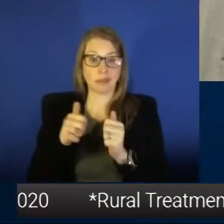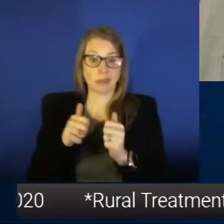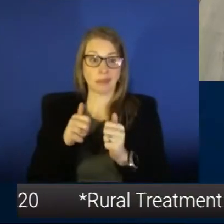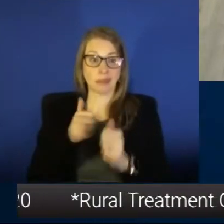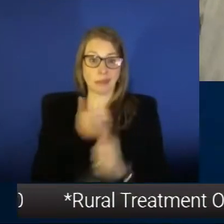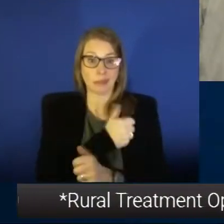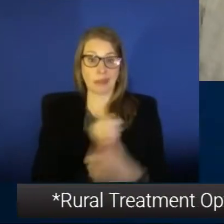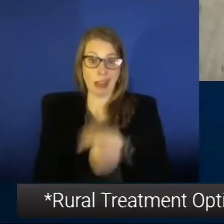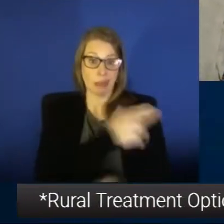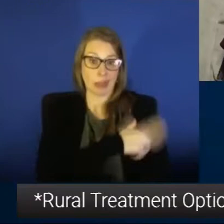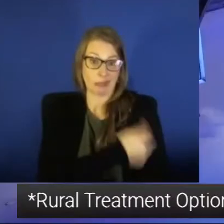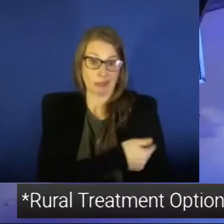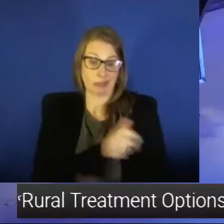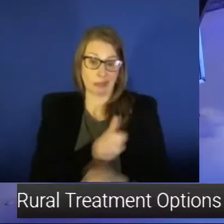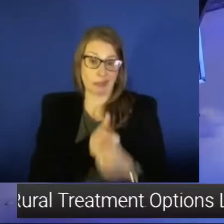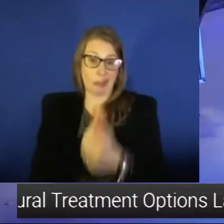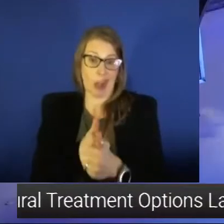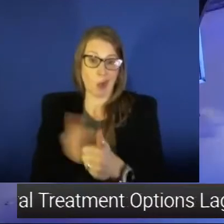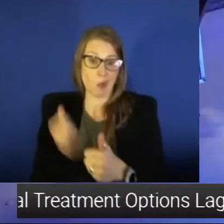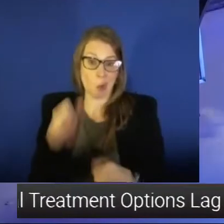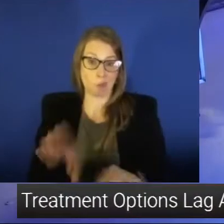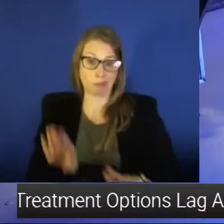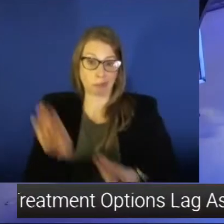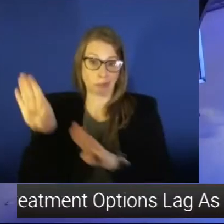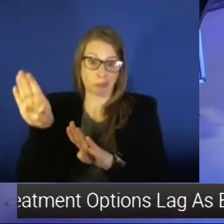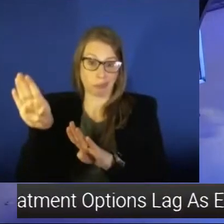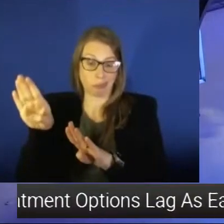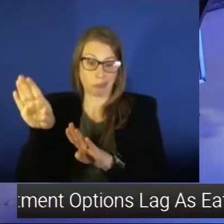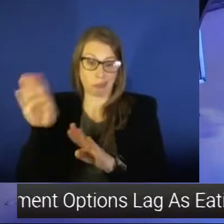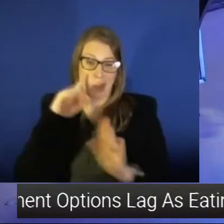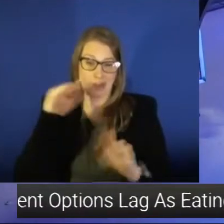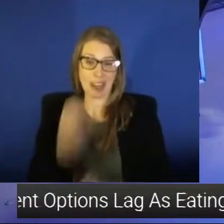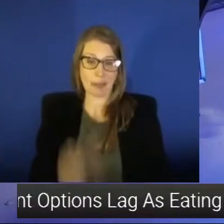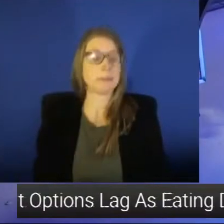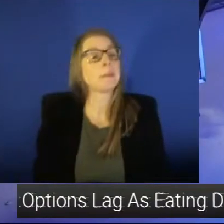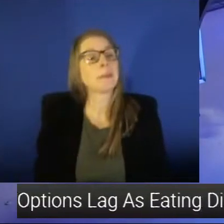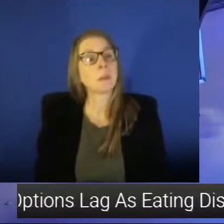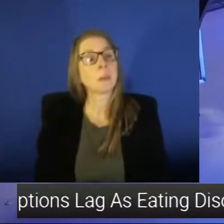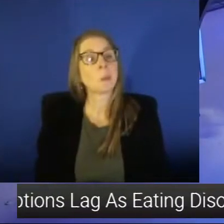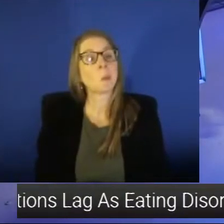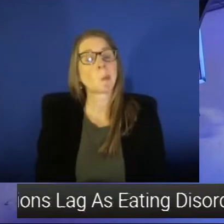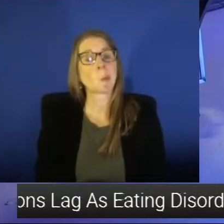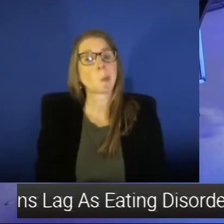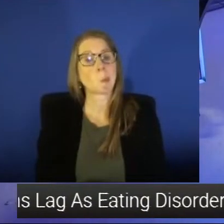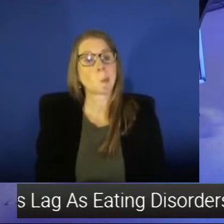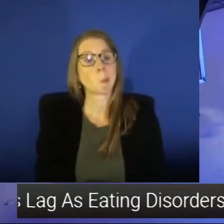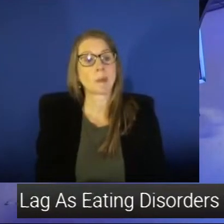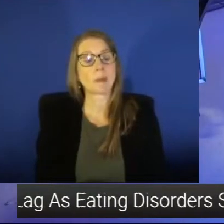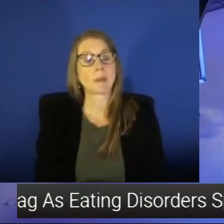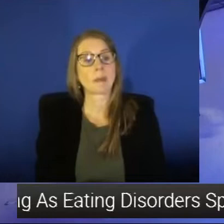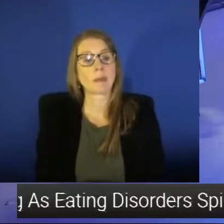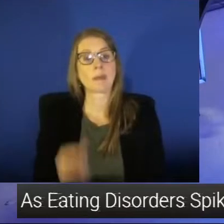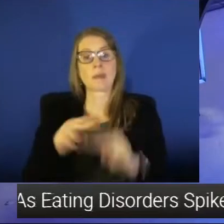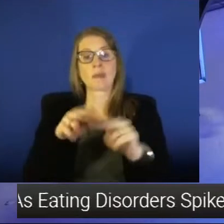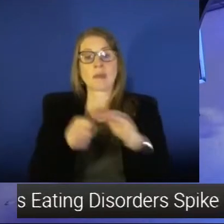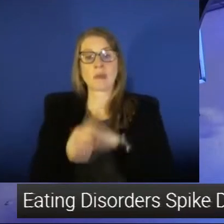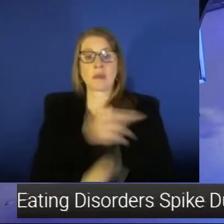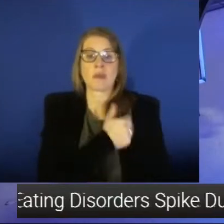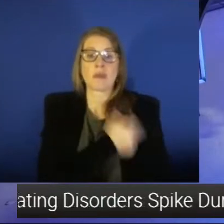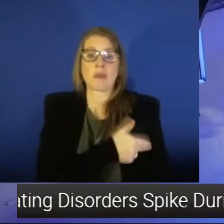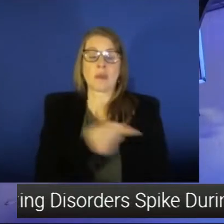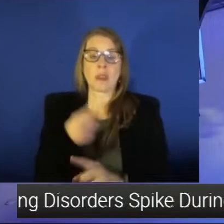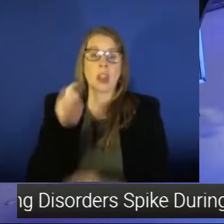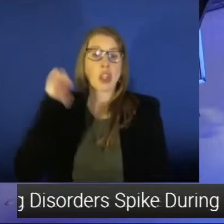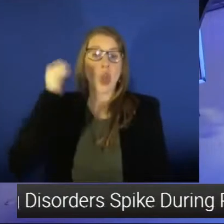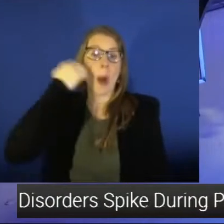key. We've said for a long time there wasn't an increase in hospitalizations in Europe from the Omicron